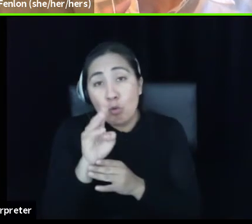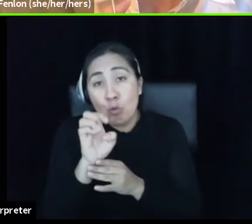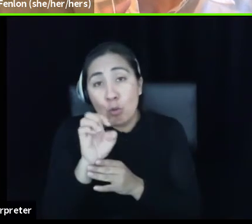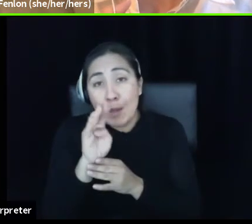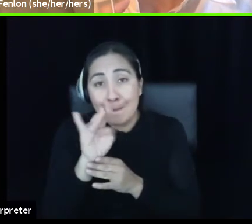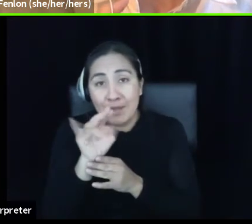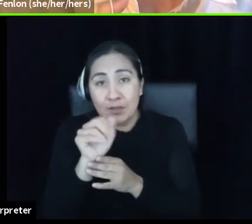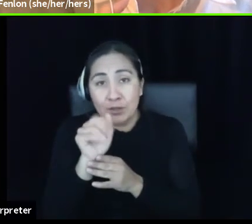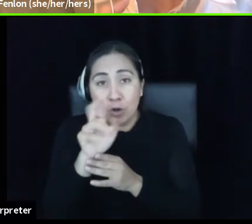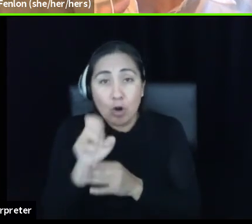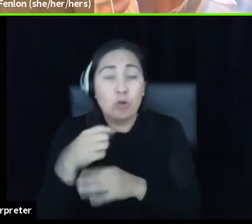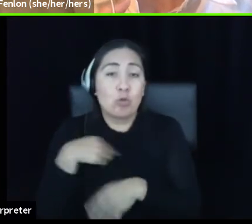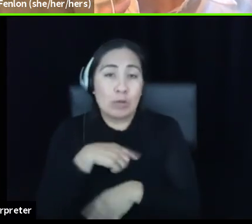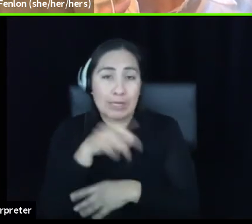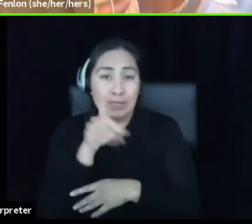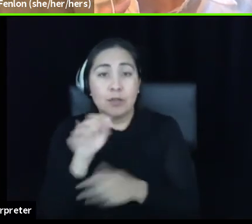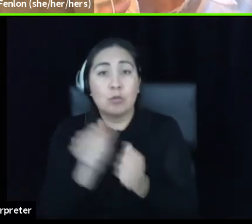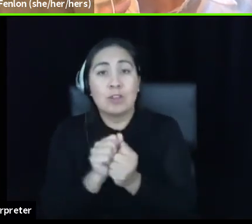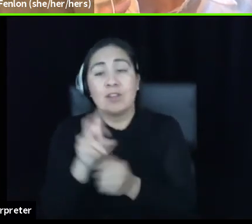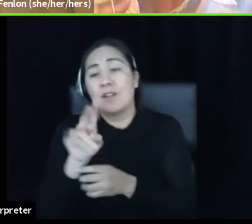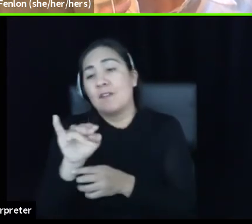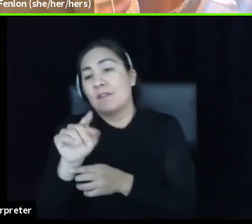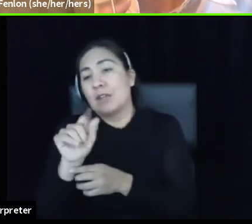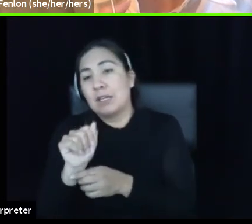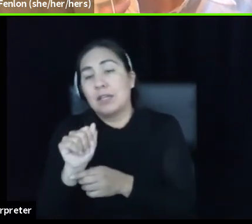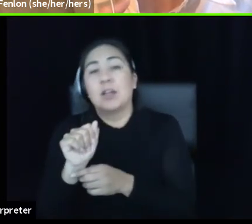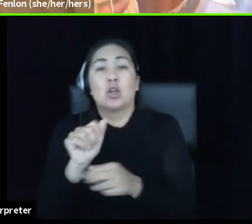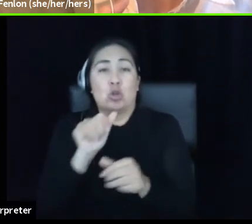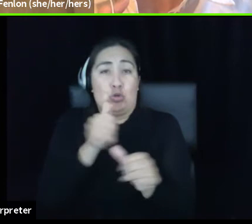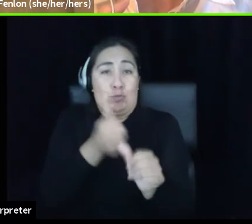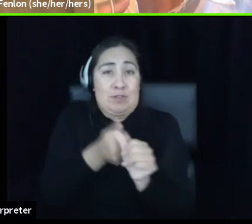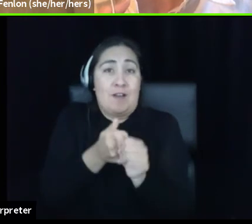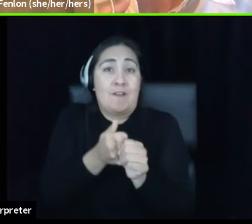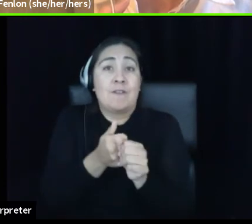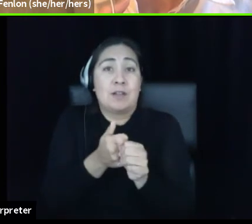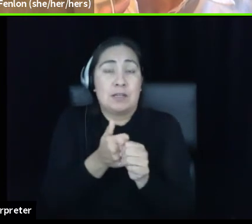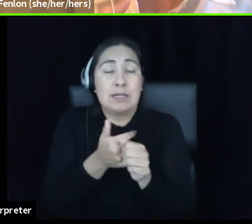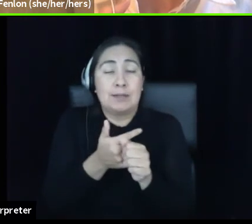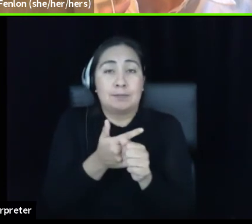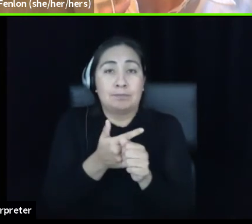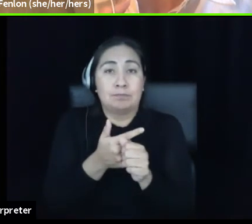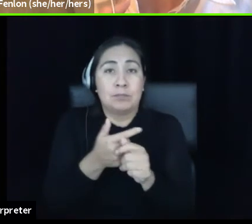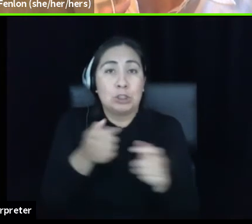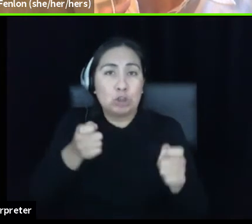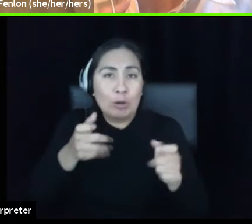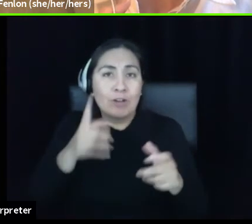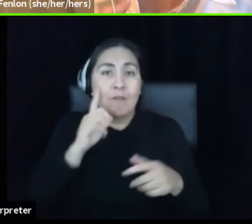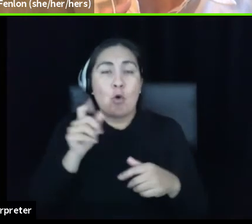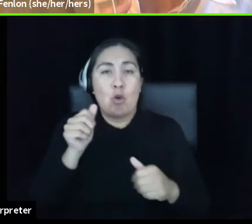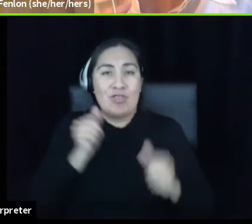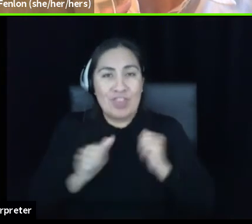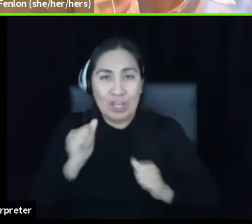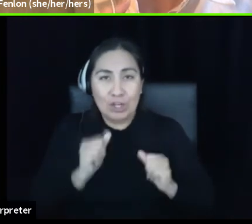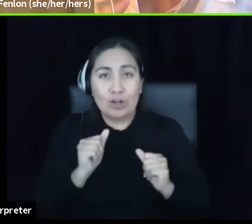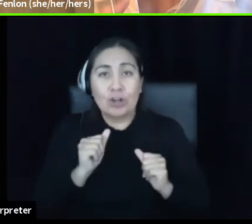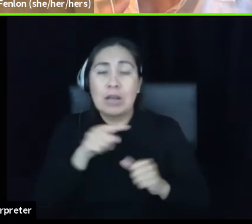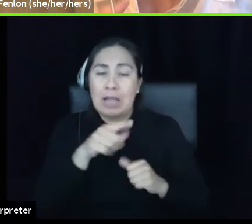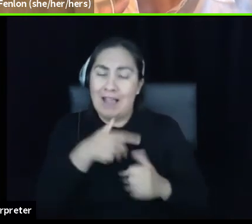the general counsel at the Public Theater in New York City. And she had a lot of information along these lines that might be